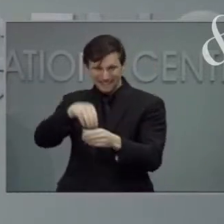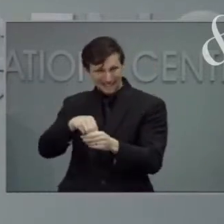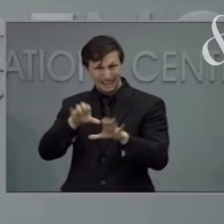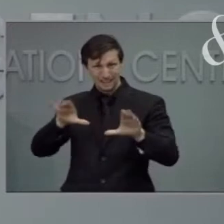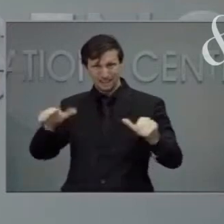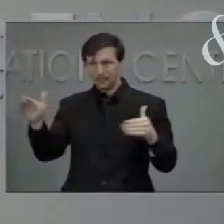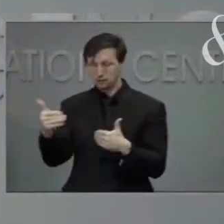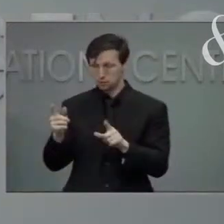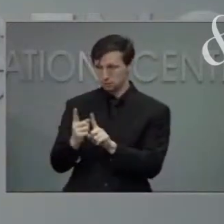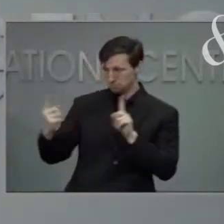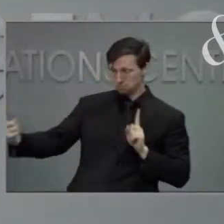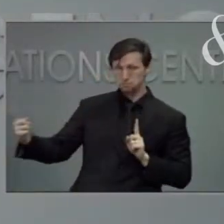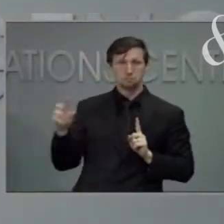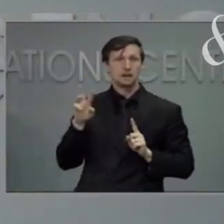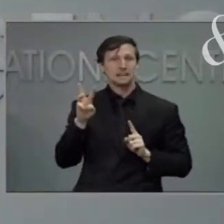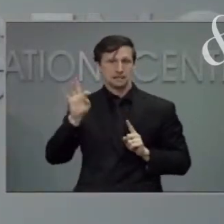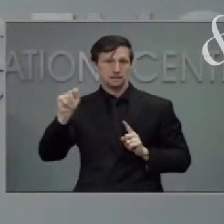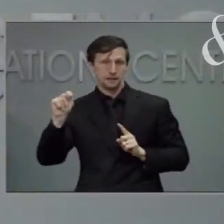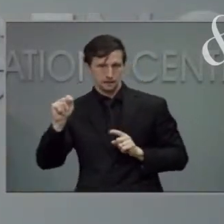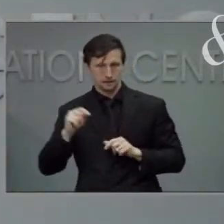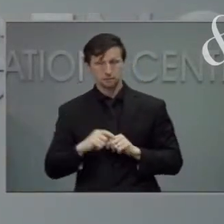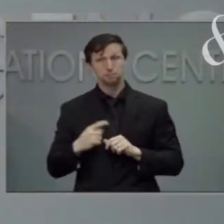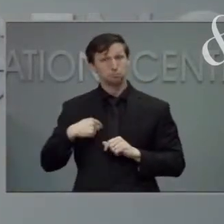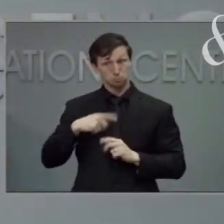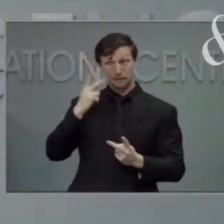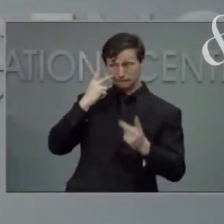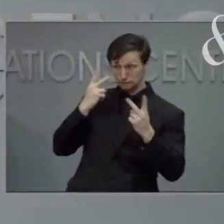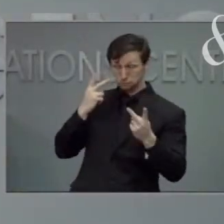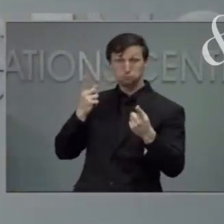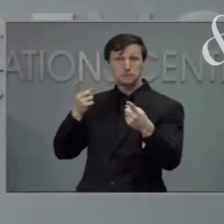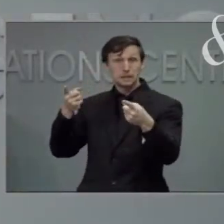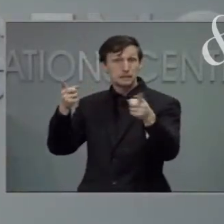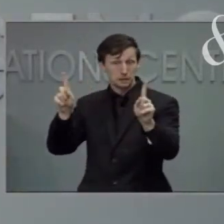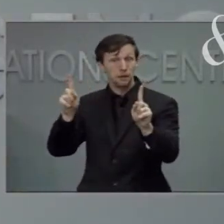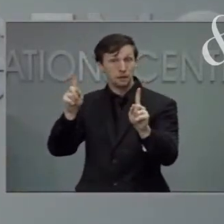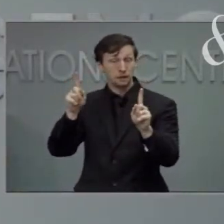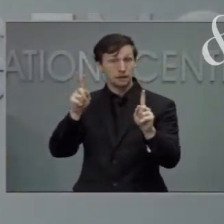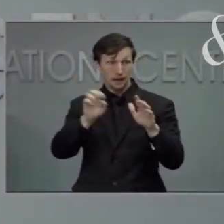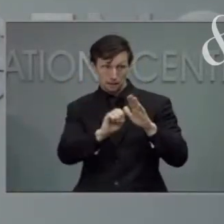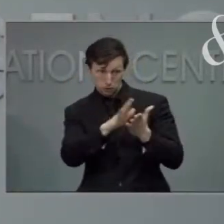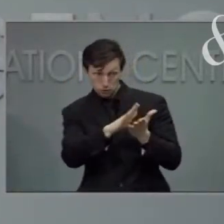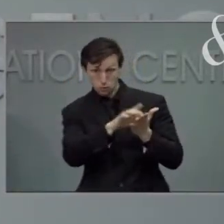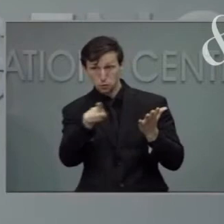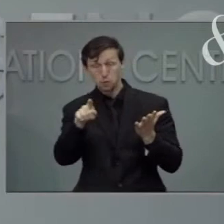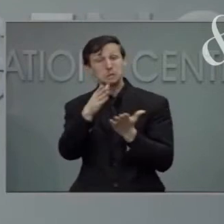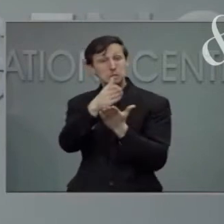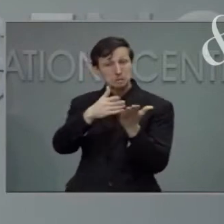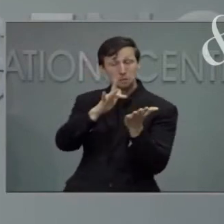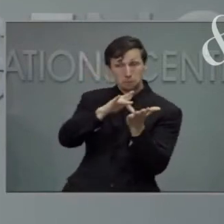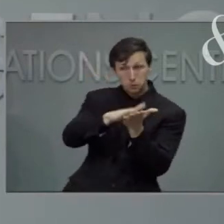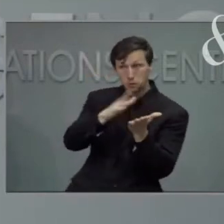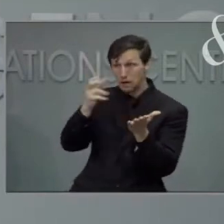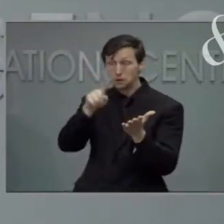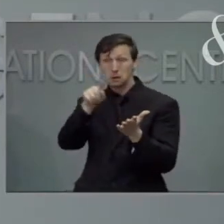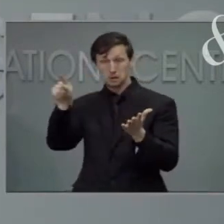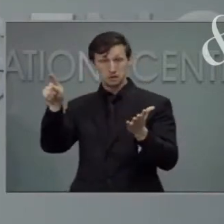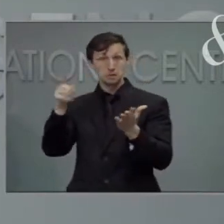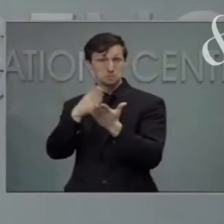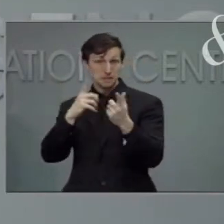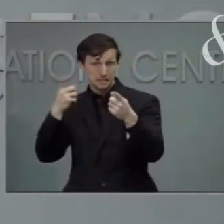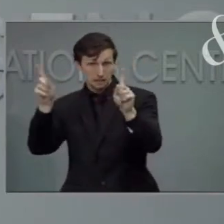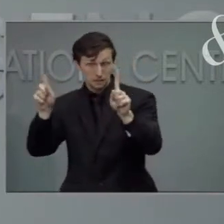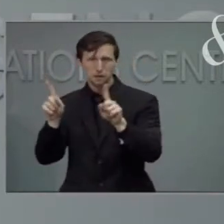classrooms. And we have seen folks be able to do that successfully. Again, we are looking at the science and the data that shows